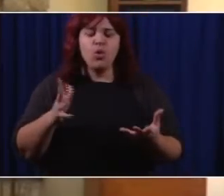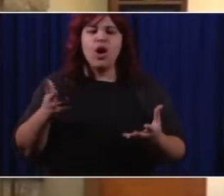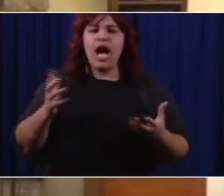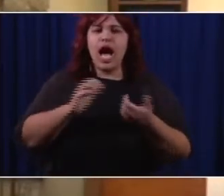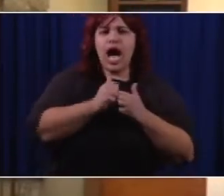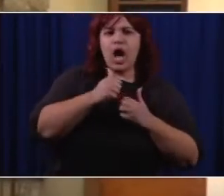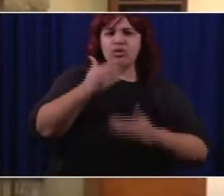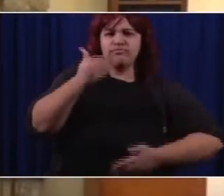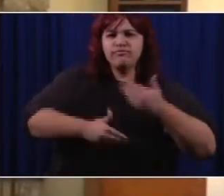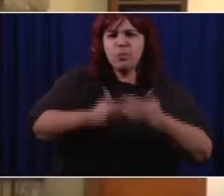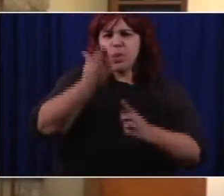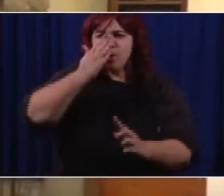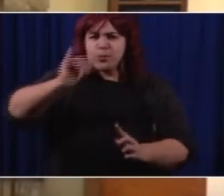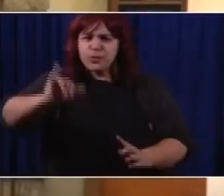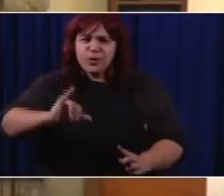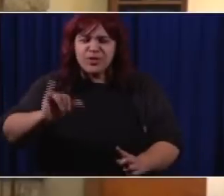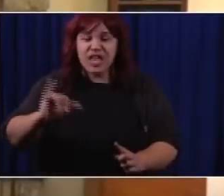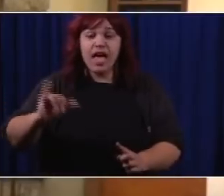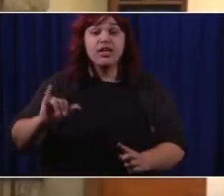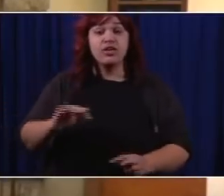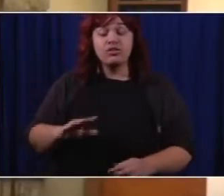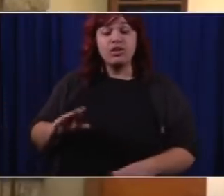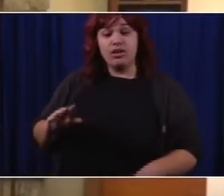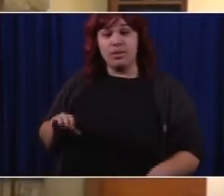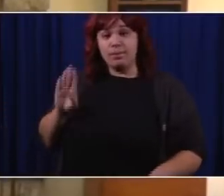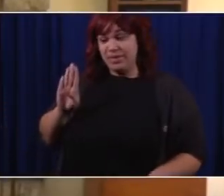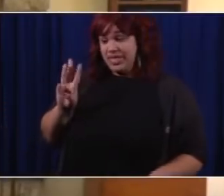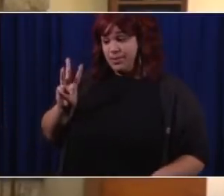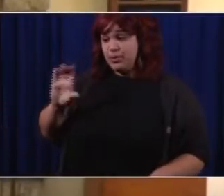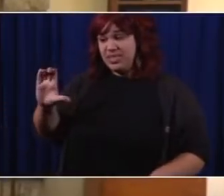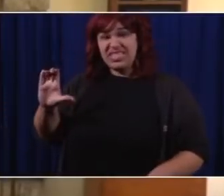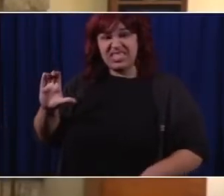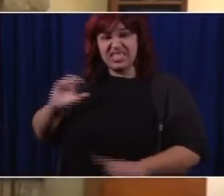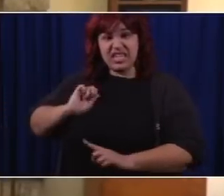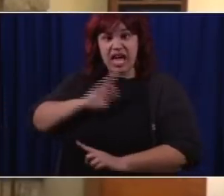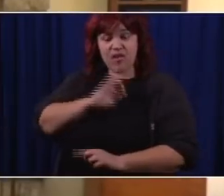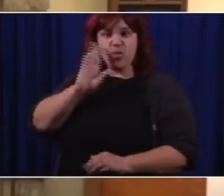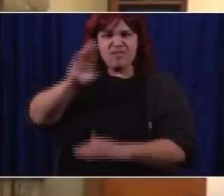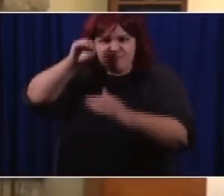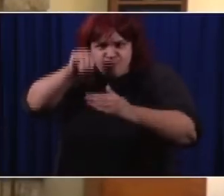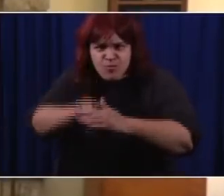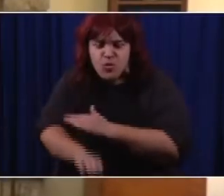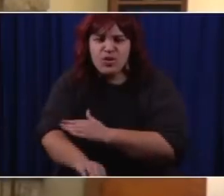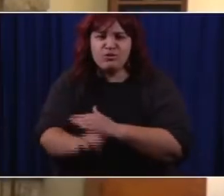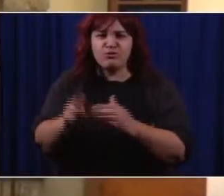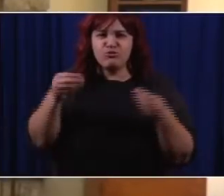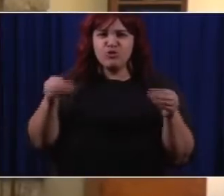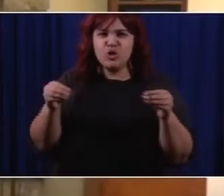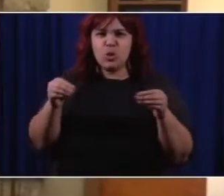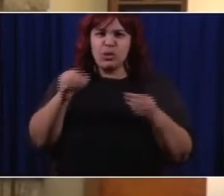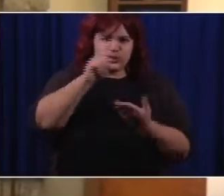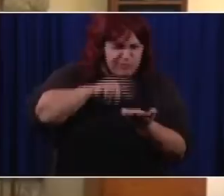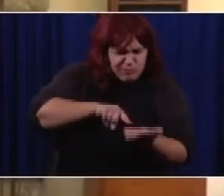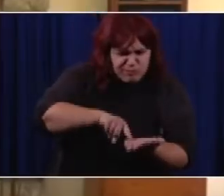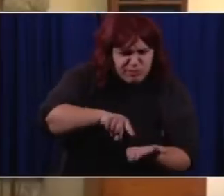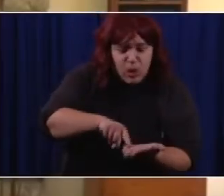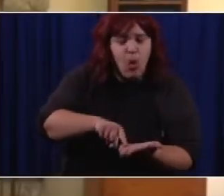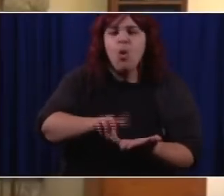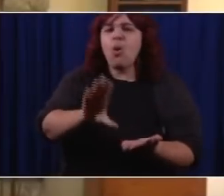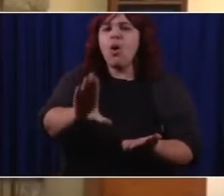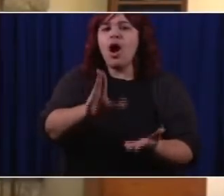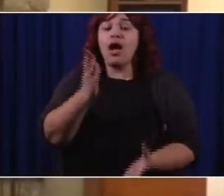Bureau of Workers' Compensation, will they be going into stores, or will this be on a complaint basis? Do you have enough people